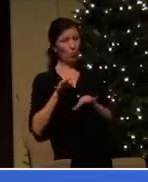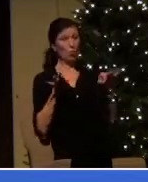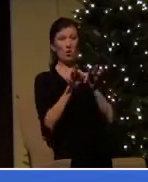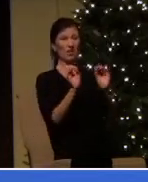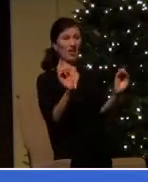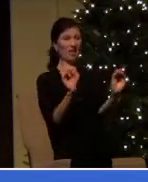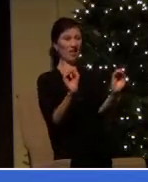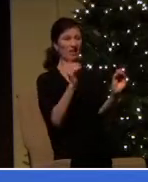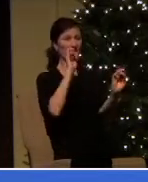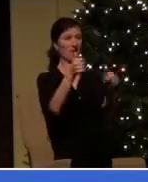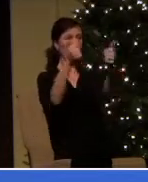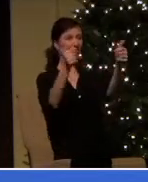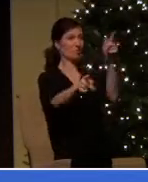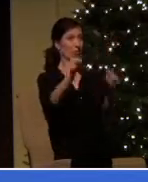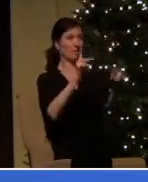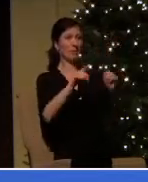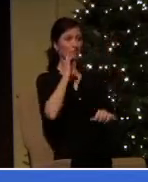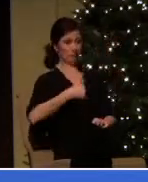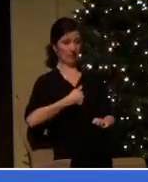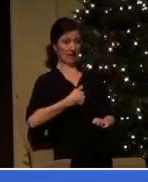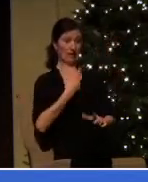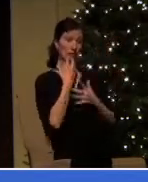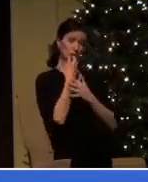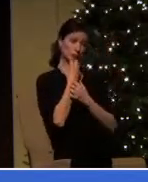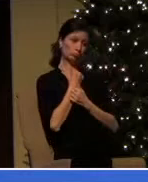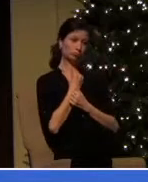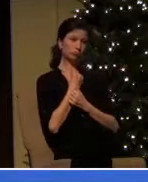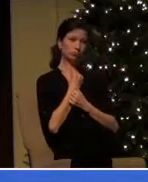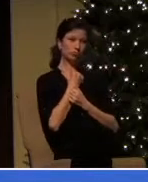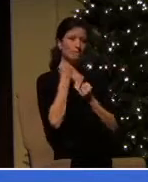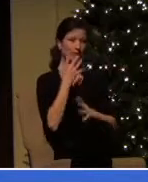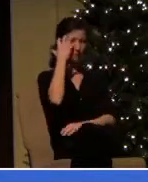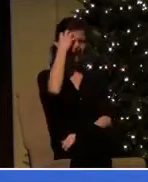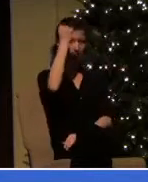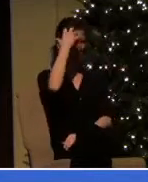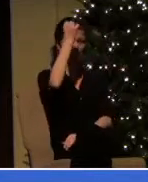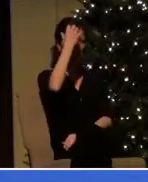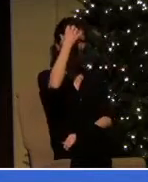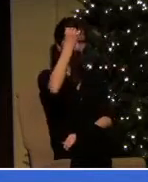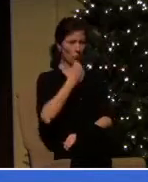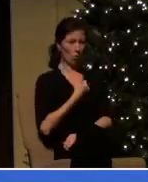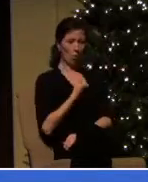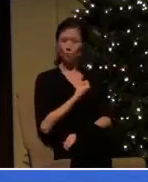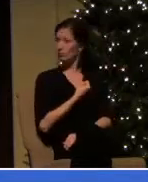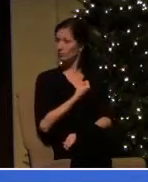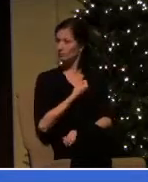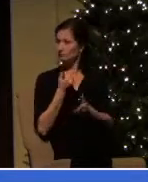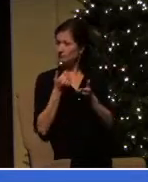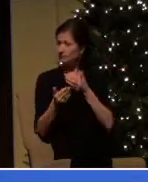to anybody else, but to you, it has tons and tons of memories attached to it. Whatever the